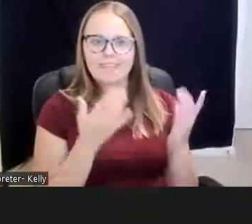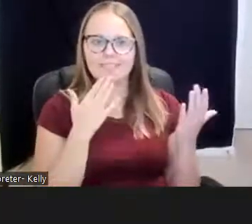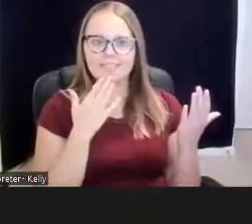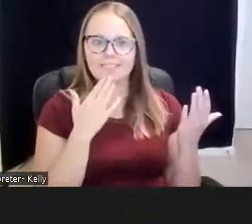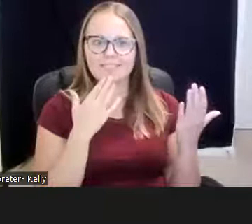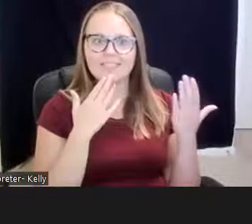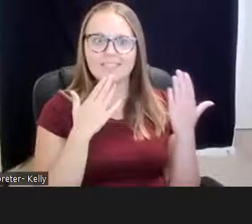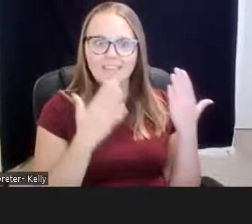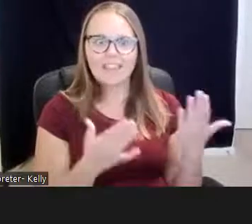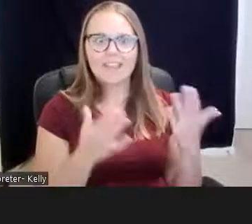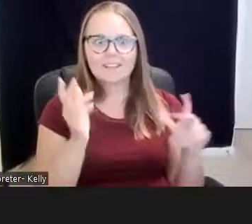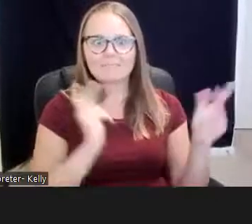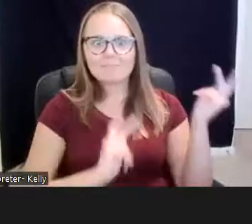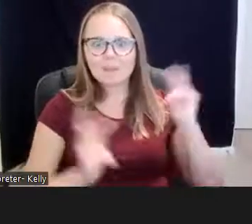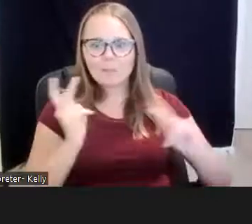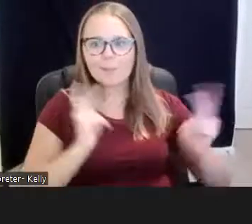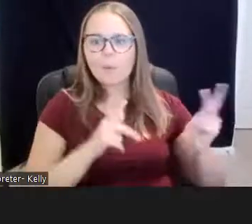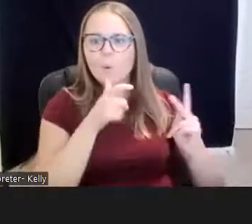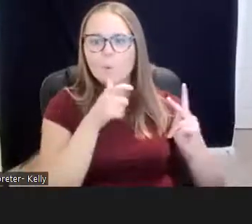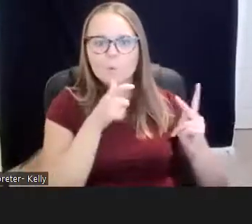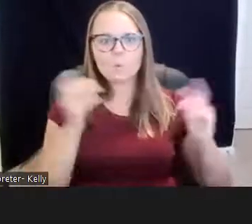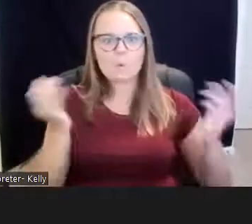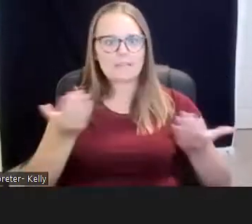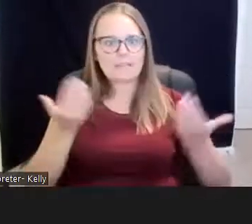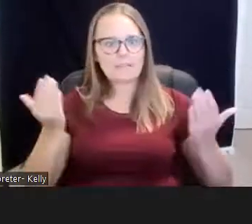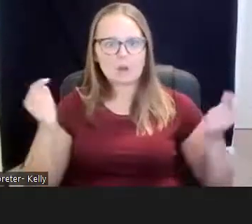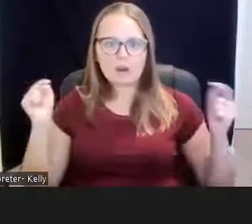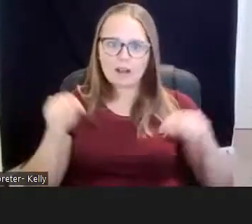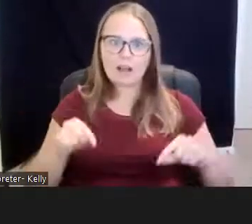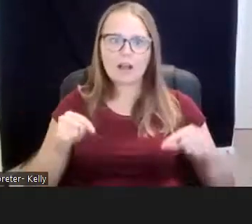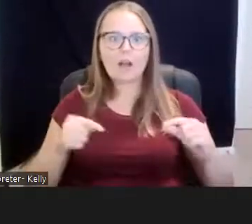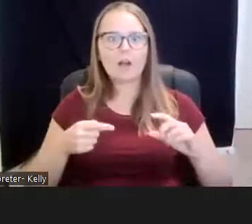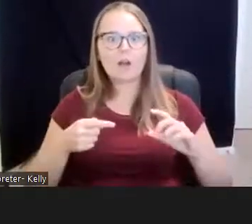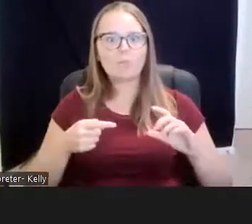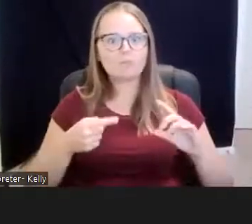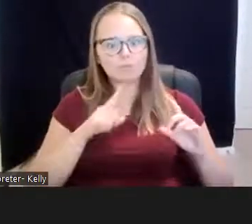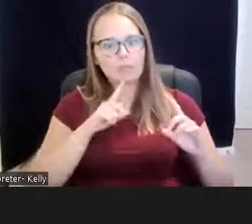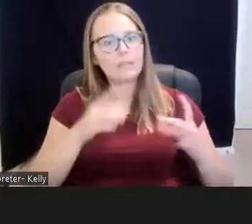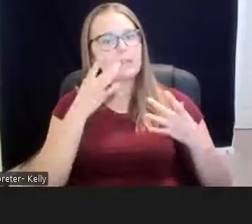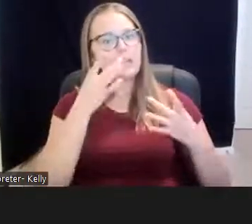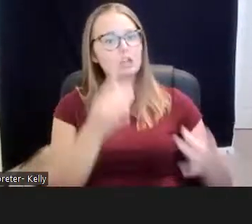thank all the people who are on here who are showing this interest, because